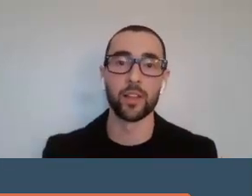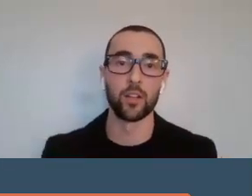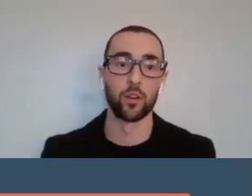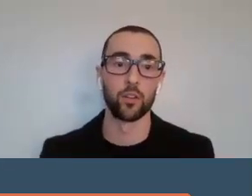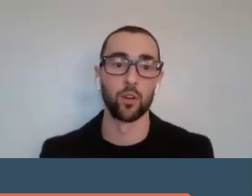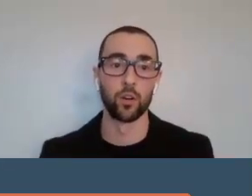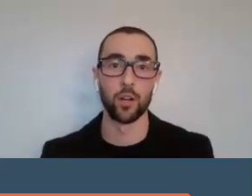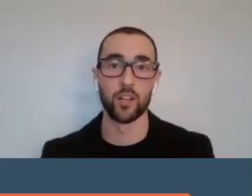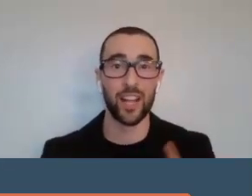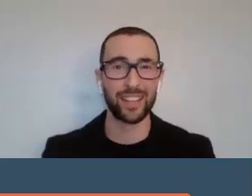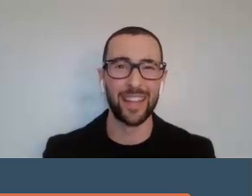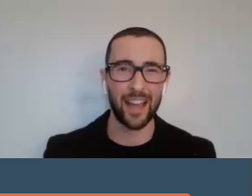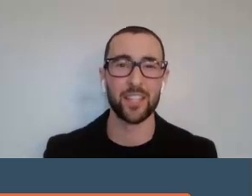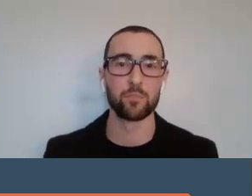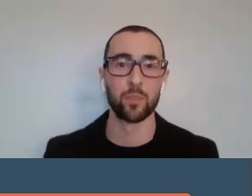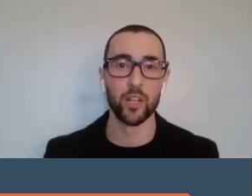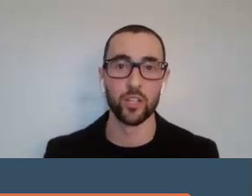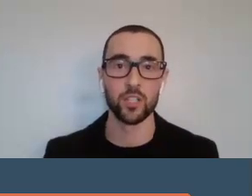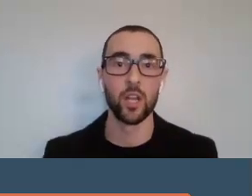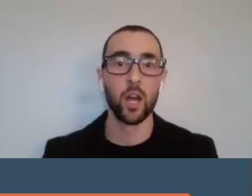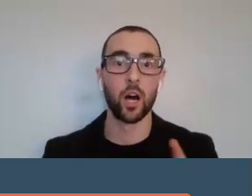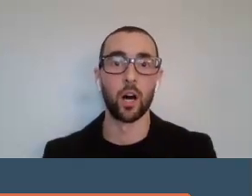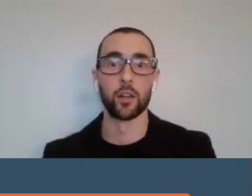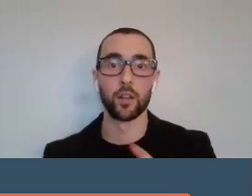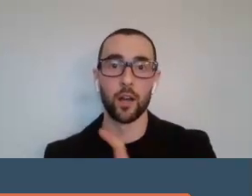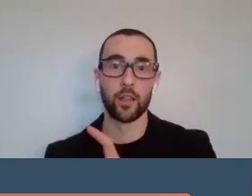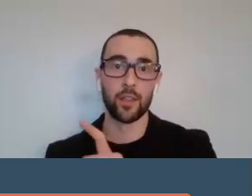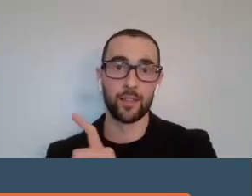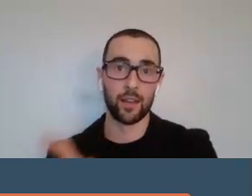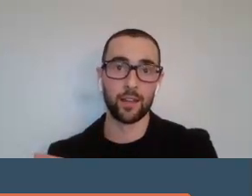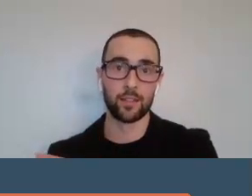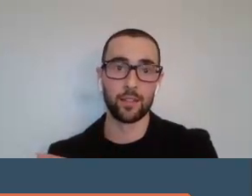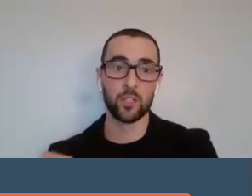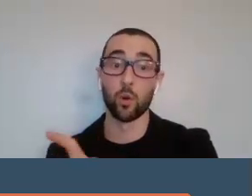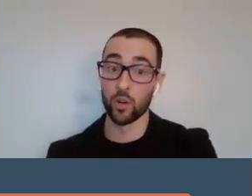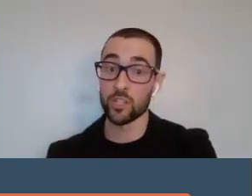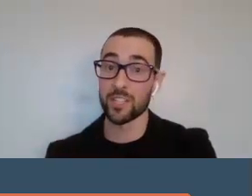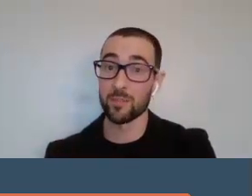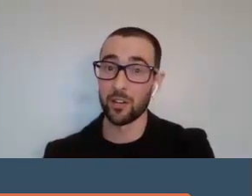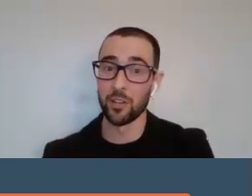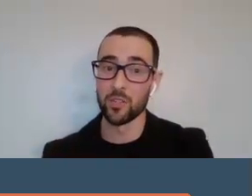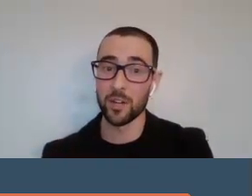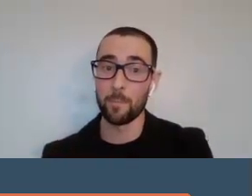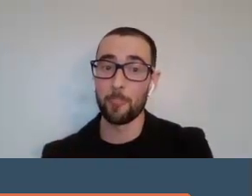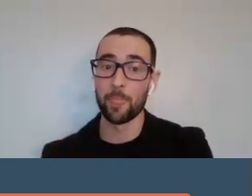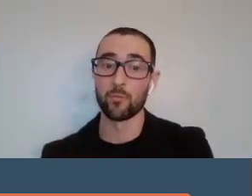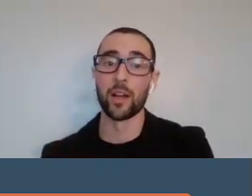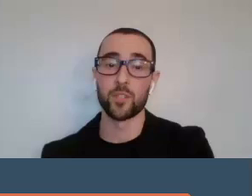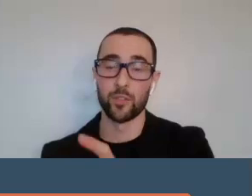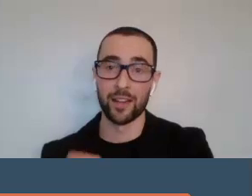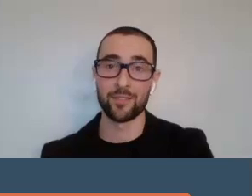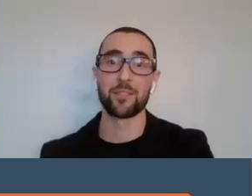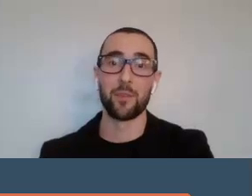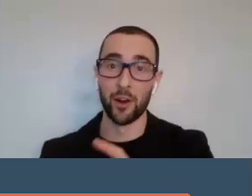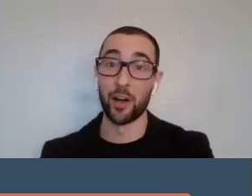it's important that you're checking the access permissions on the storage system that you're using,